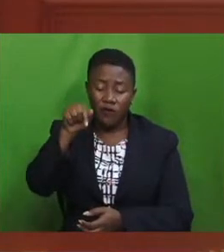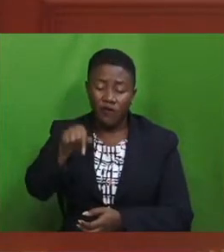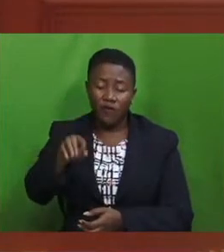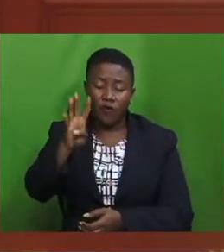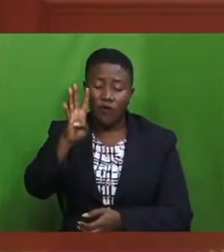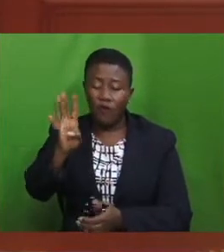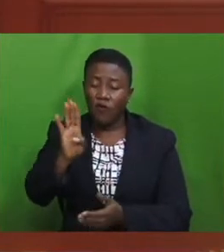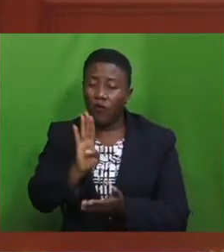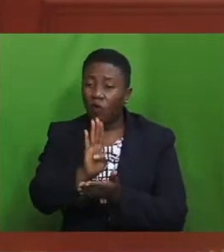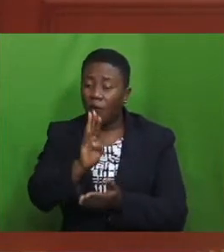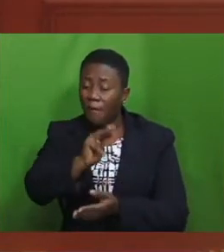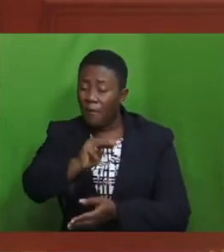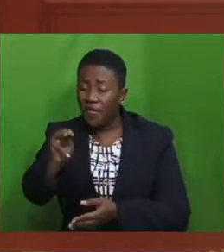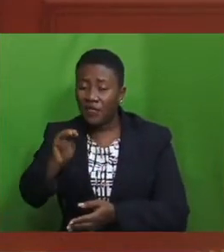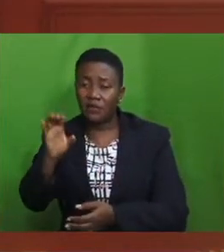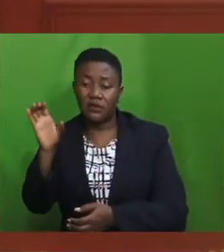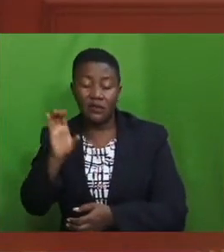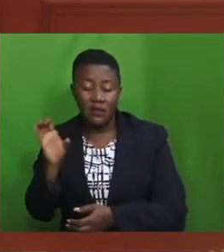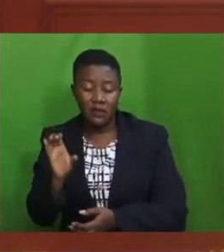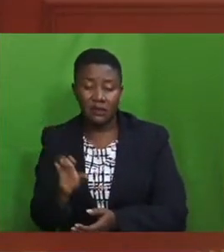78.4 million Ghana cedis.